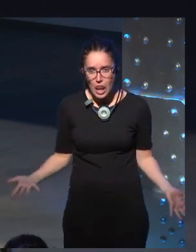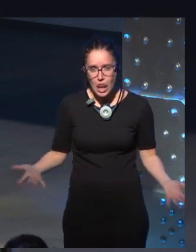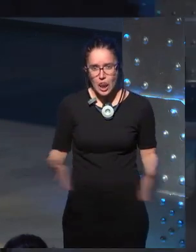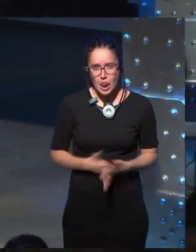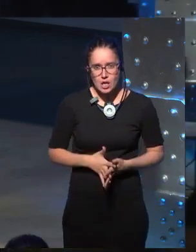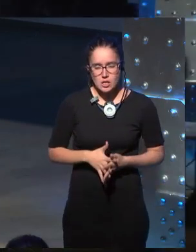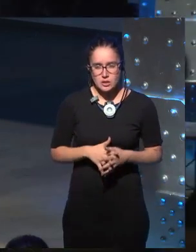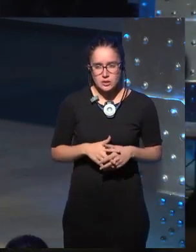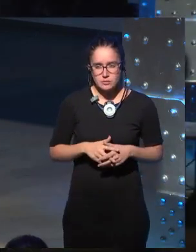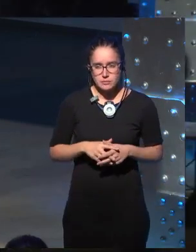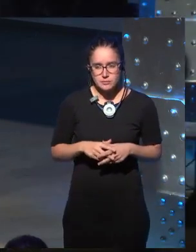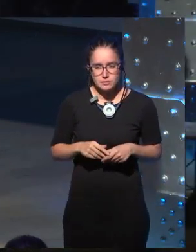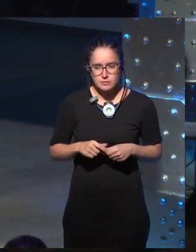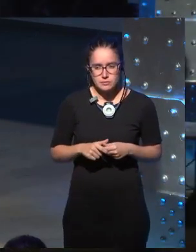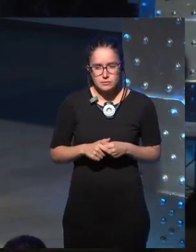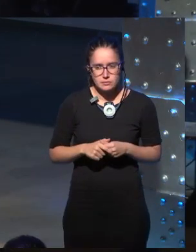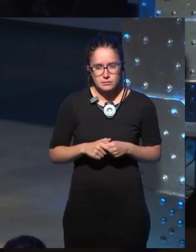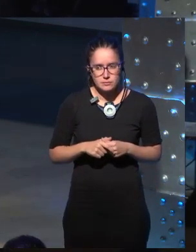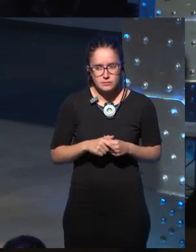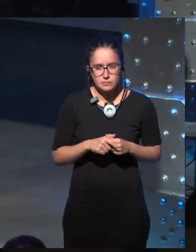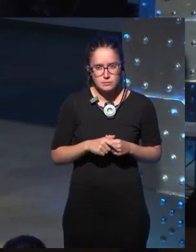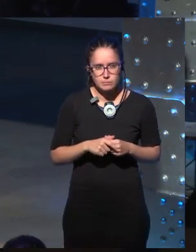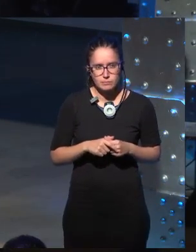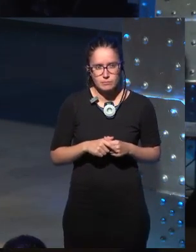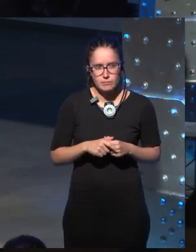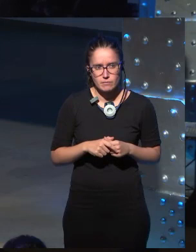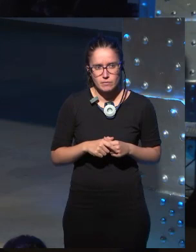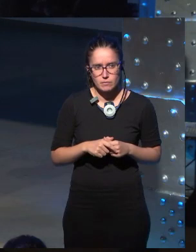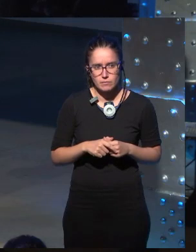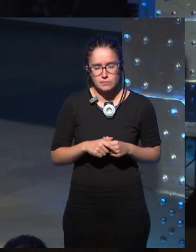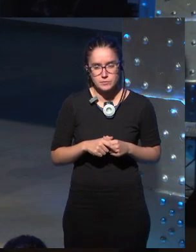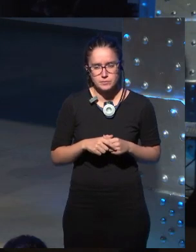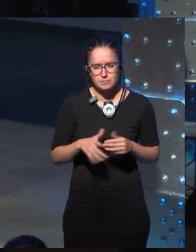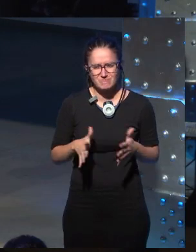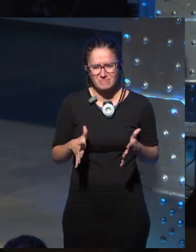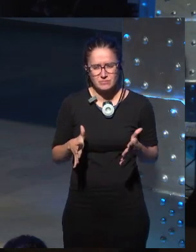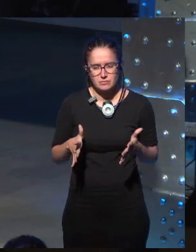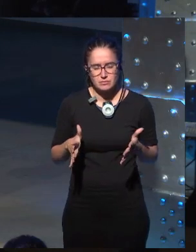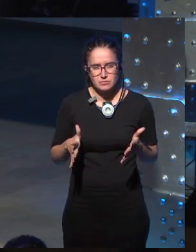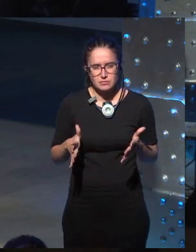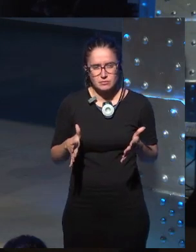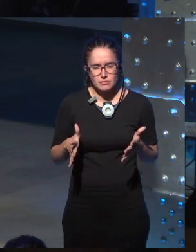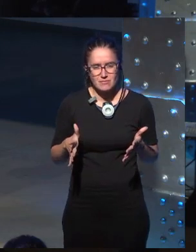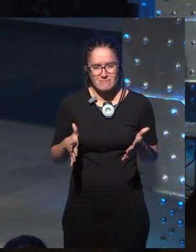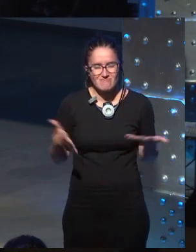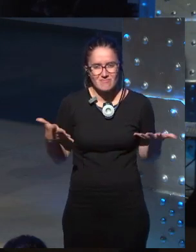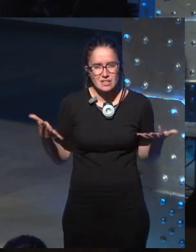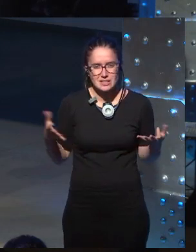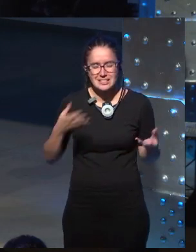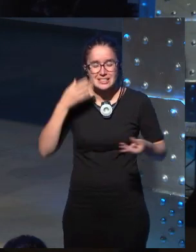change if we detected these? What main belief would change? What main belief would change?